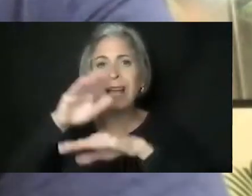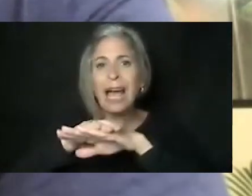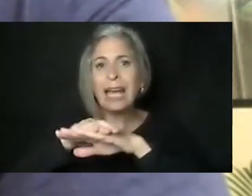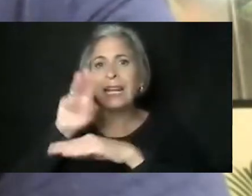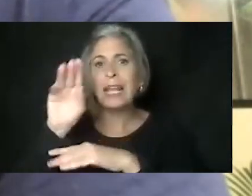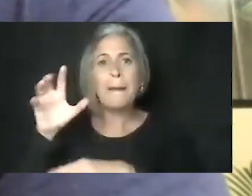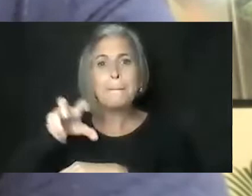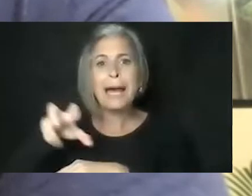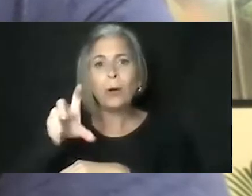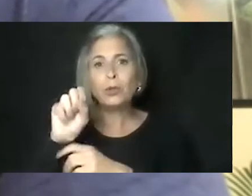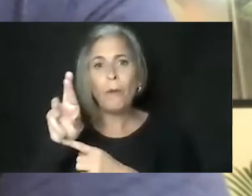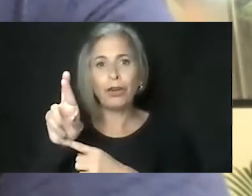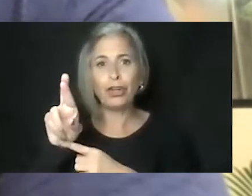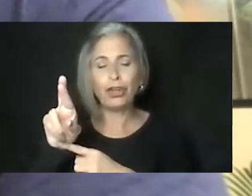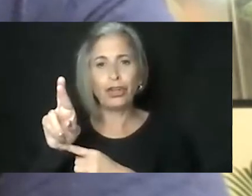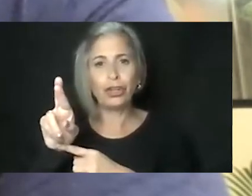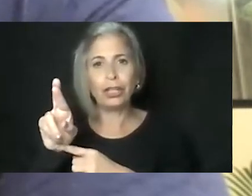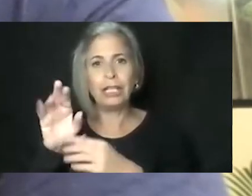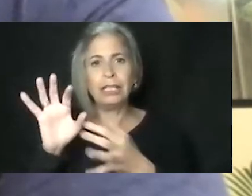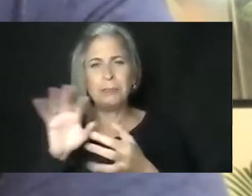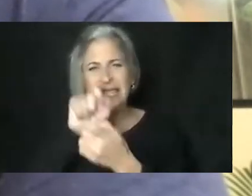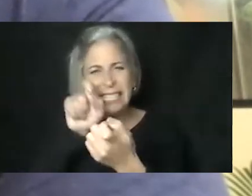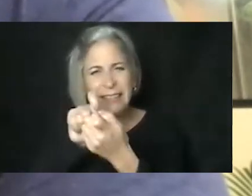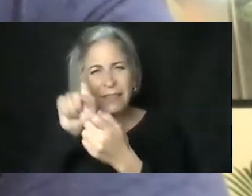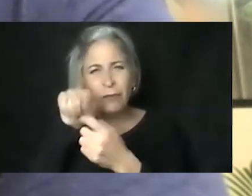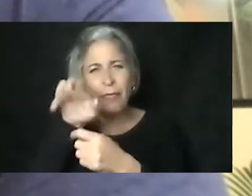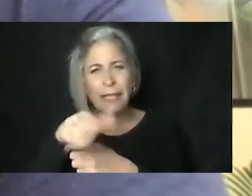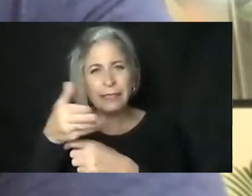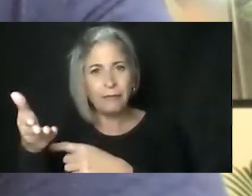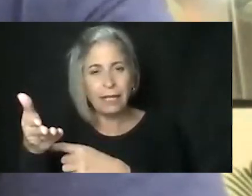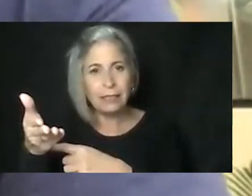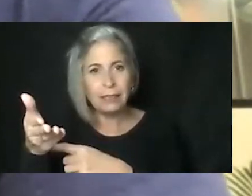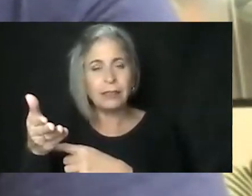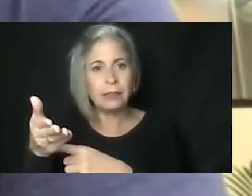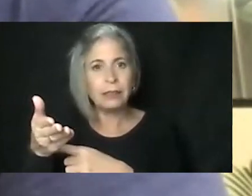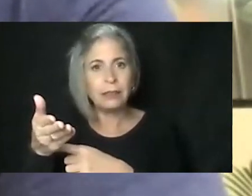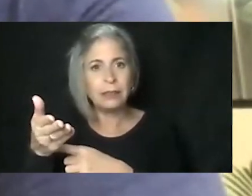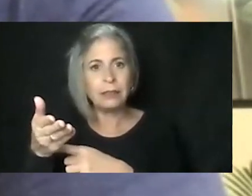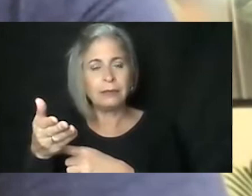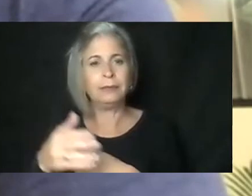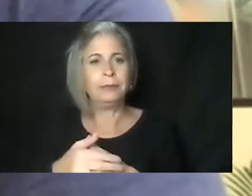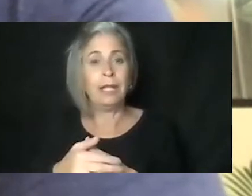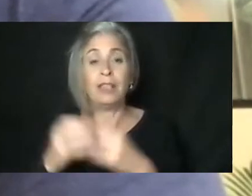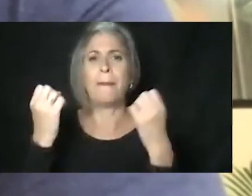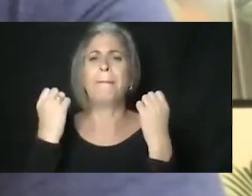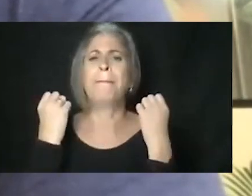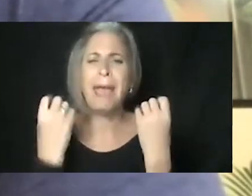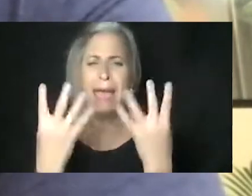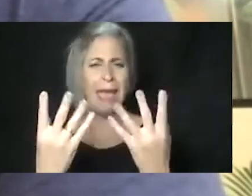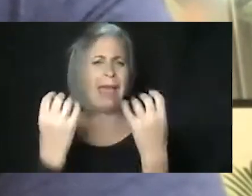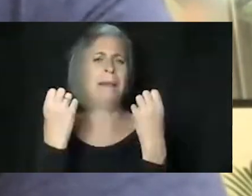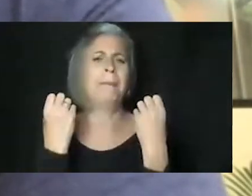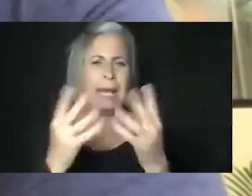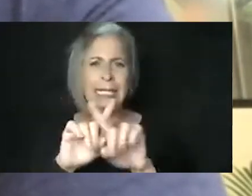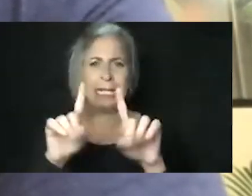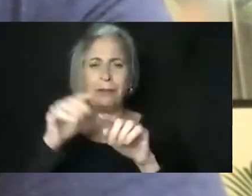that's specific to the device, as opposed to like with a form just saying on submit. And there's a million different ways of submitting a